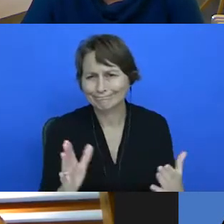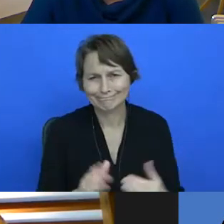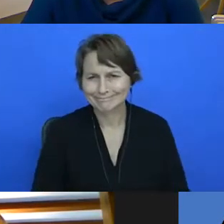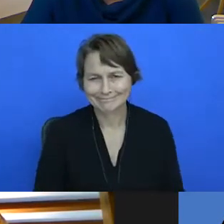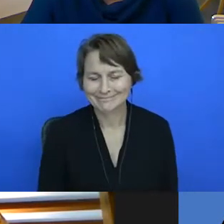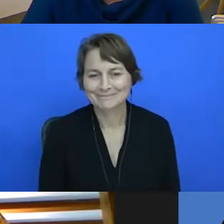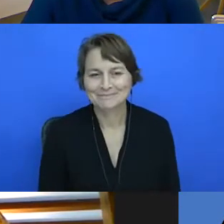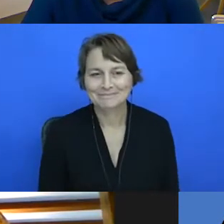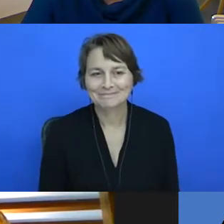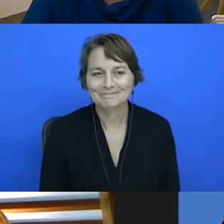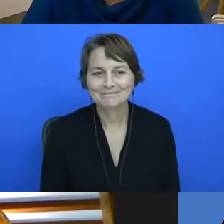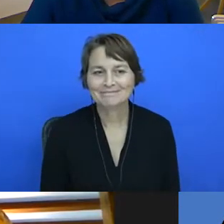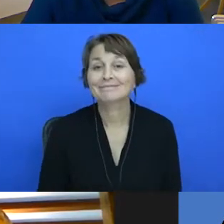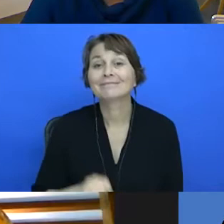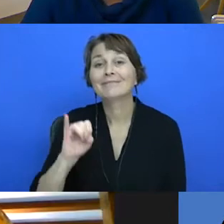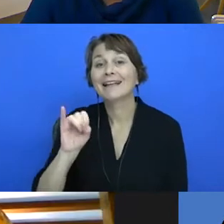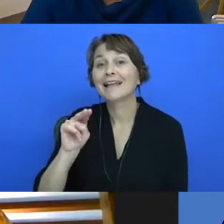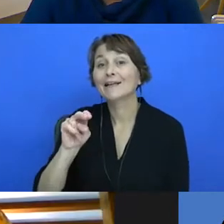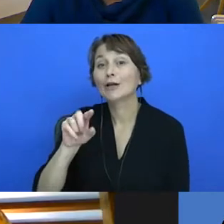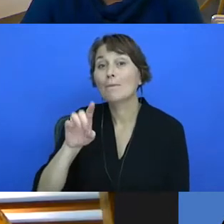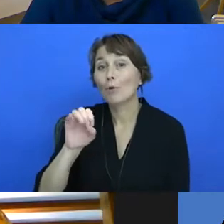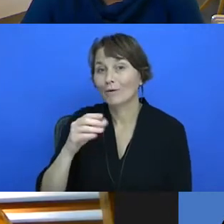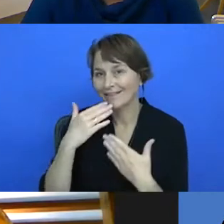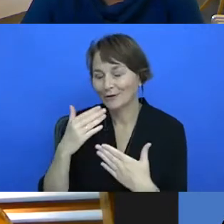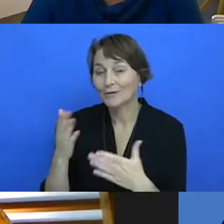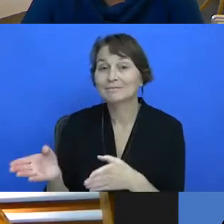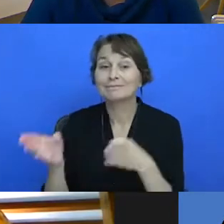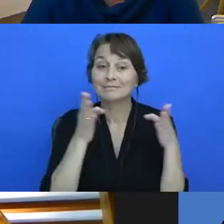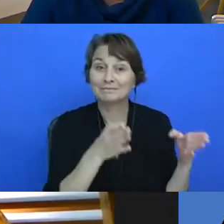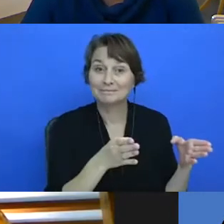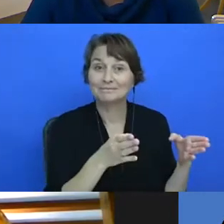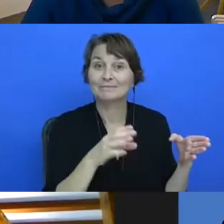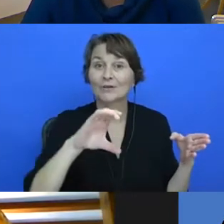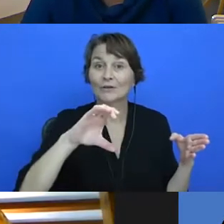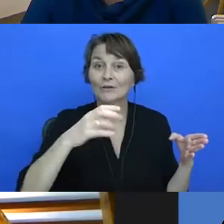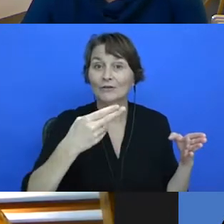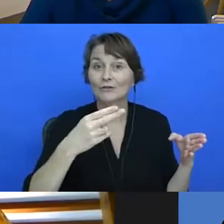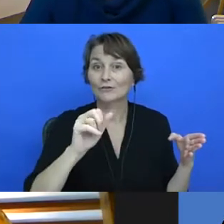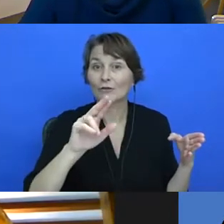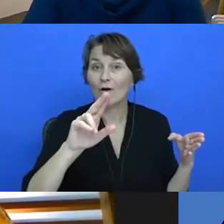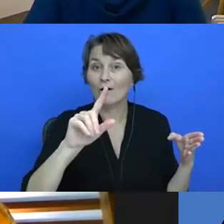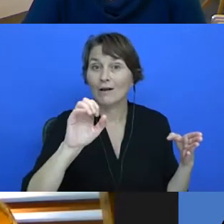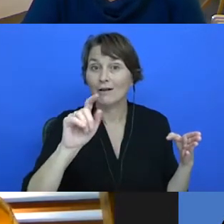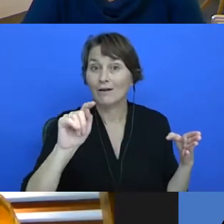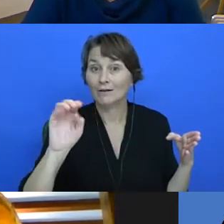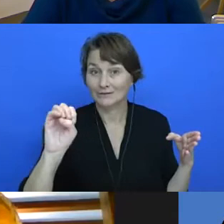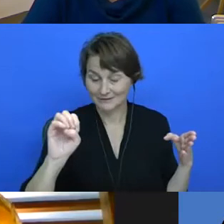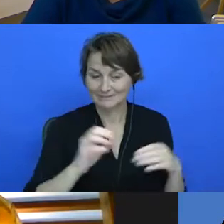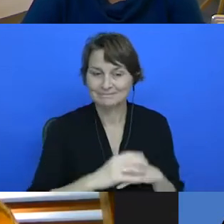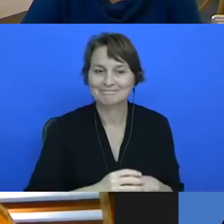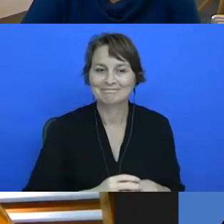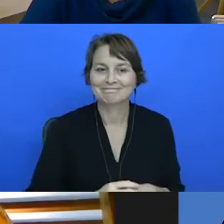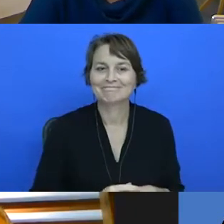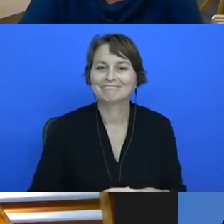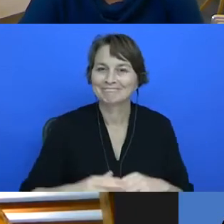Great, thank you, Beatrice. Do you want to continue, Charlotte? Of course. So I'm Charlotte Taylor. I organised the